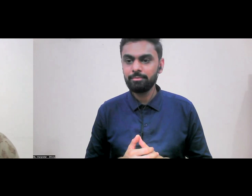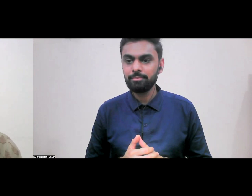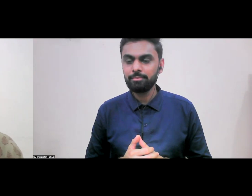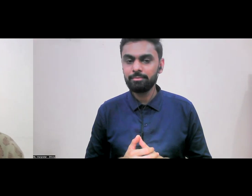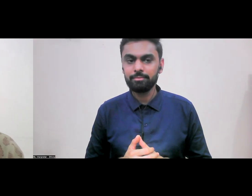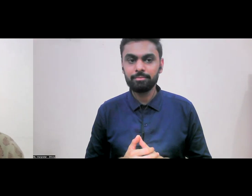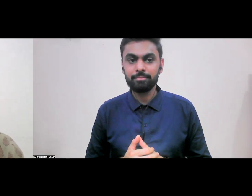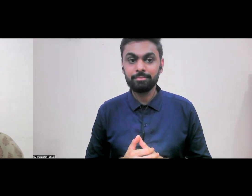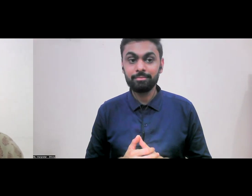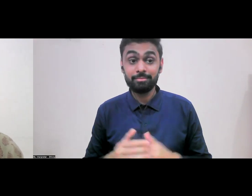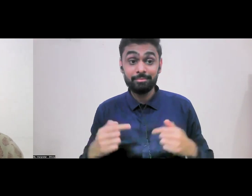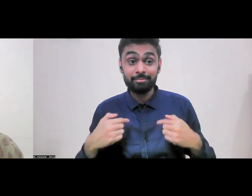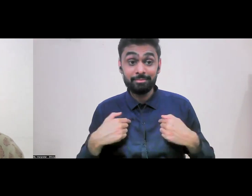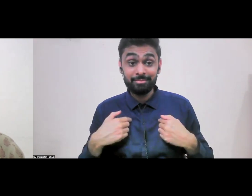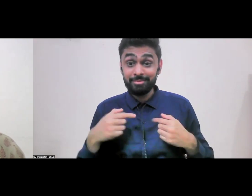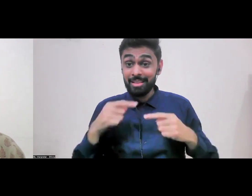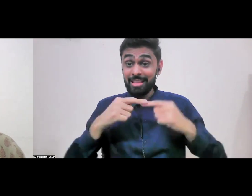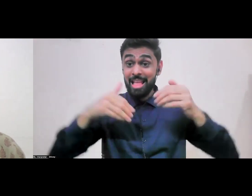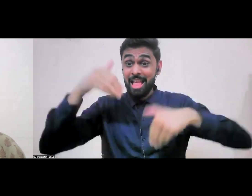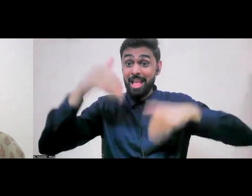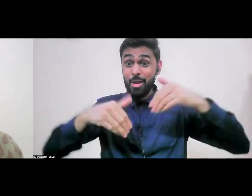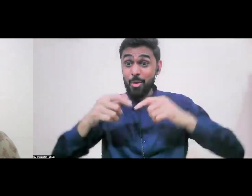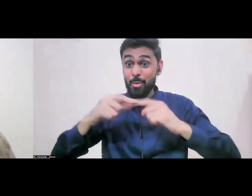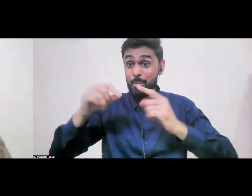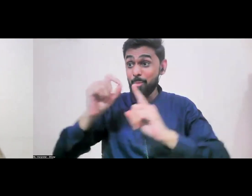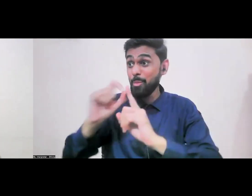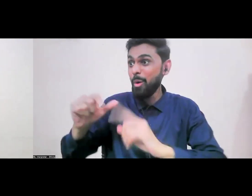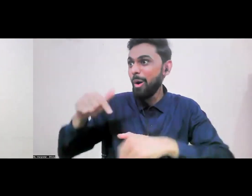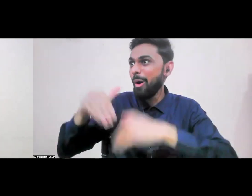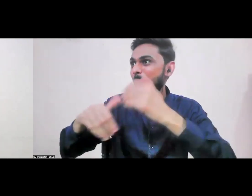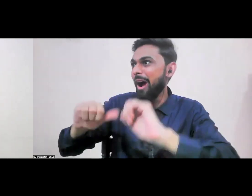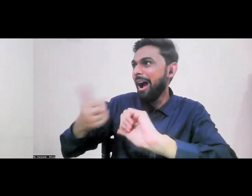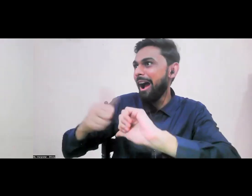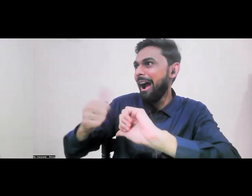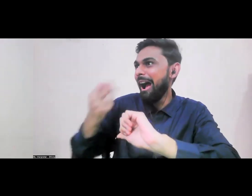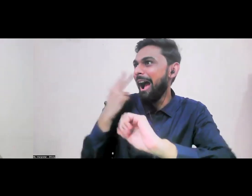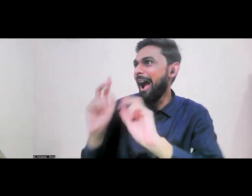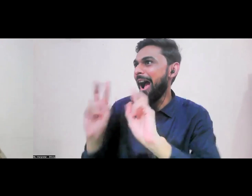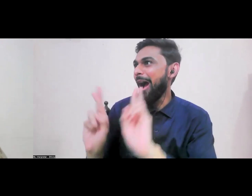I'm feeling like no election polls. We're waiting for the results.